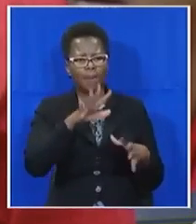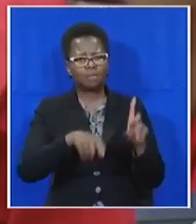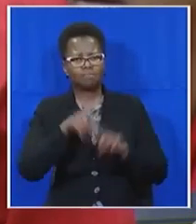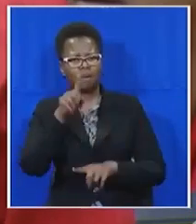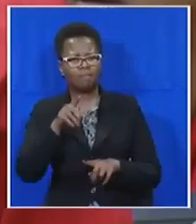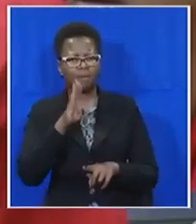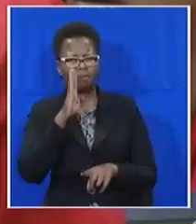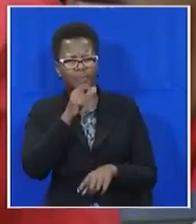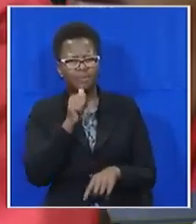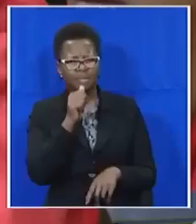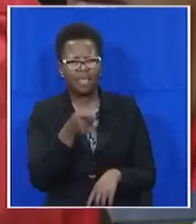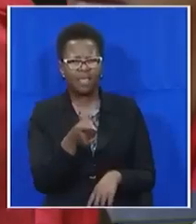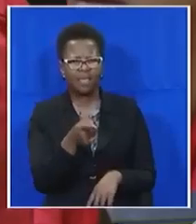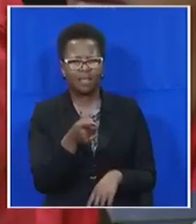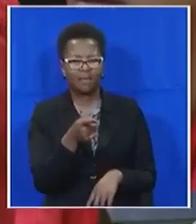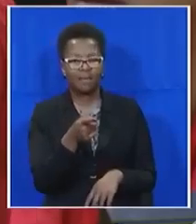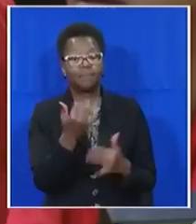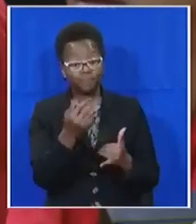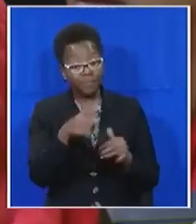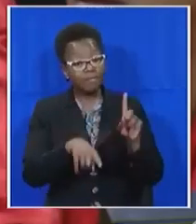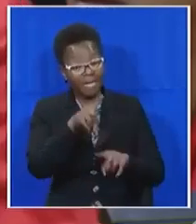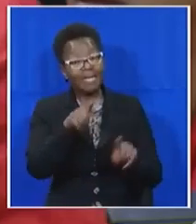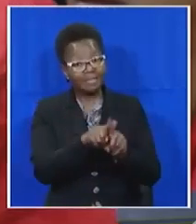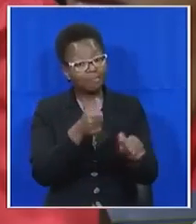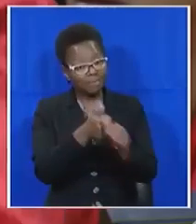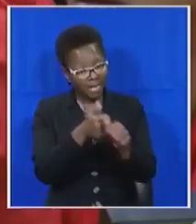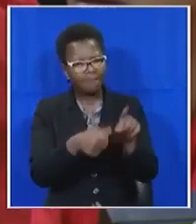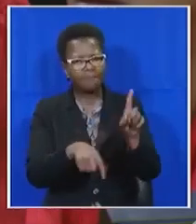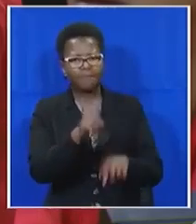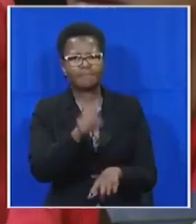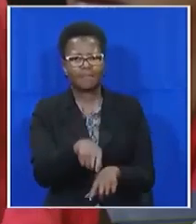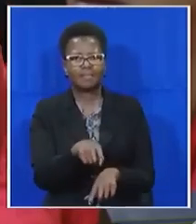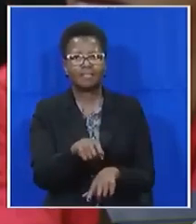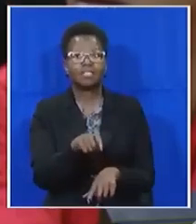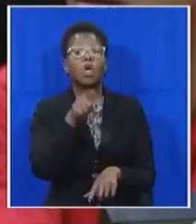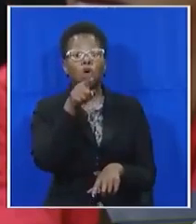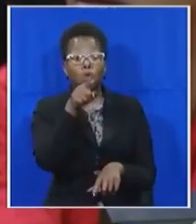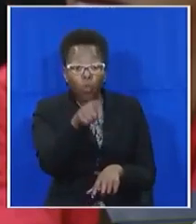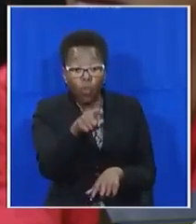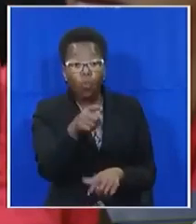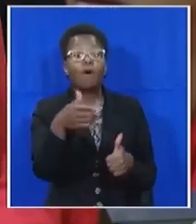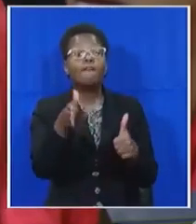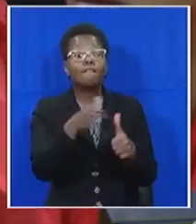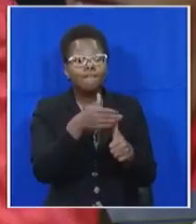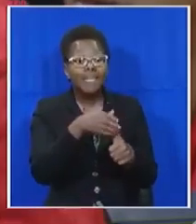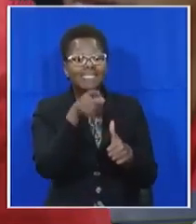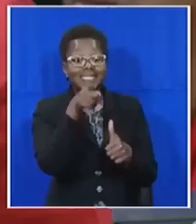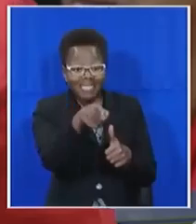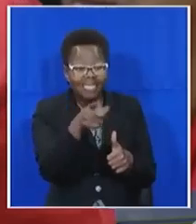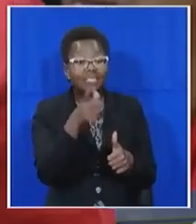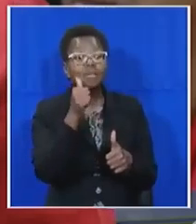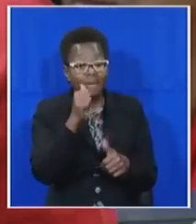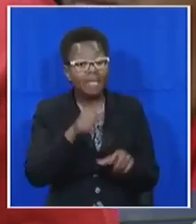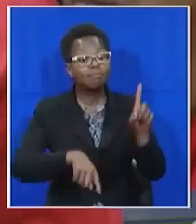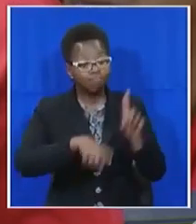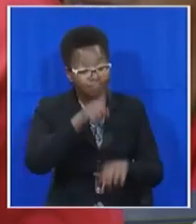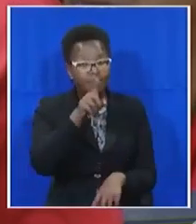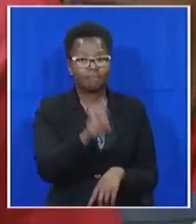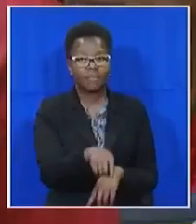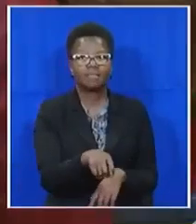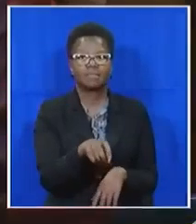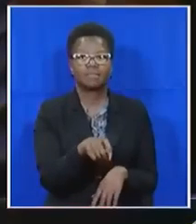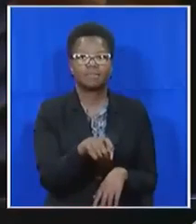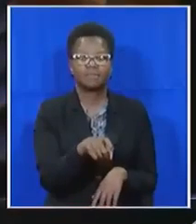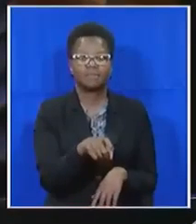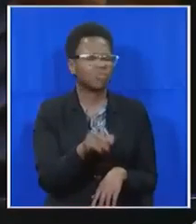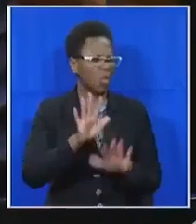house. the member has He must leave the house himself. Honorable Member- You must Honorable start with Member- that man that's sitting there to leave the house. You are out of order.